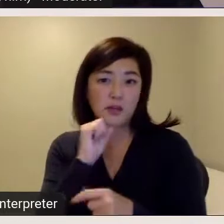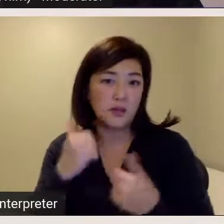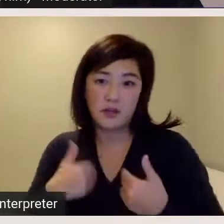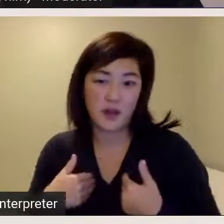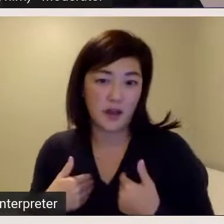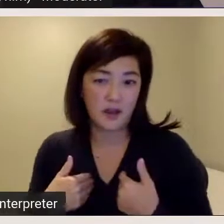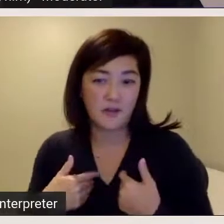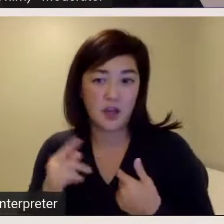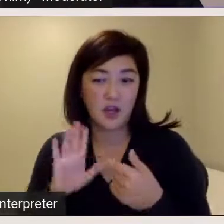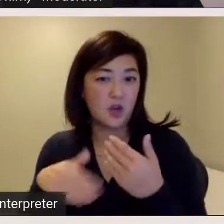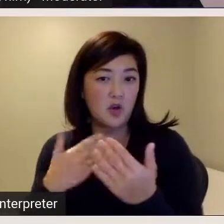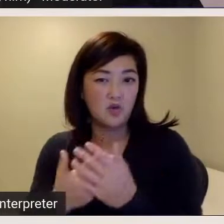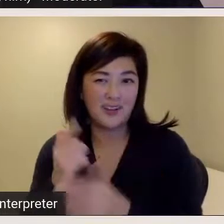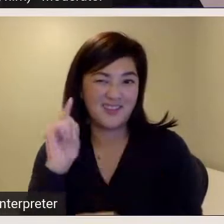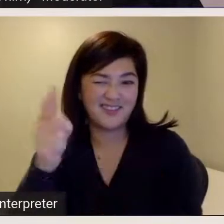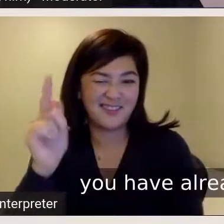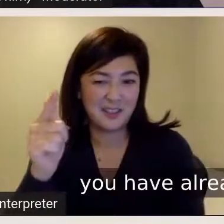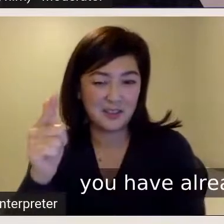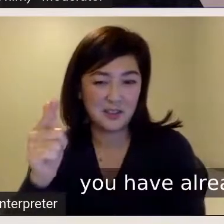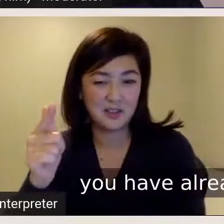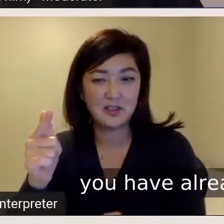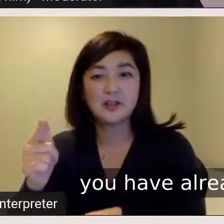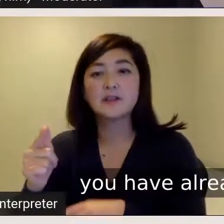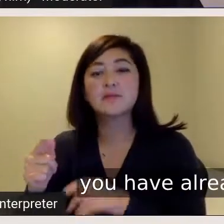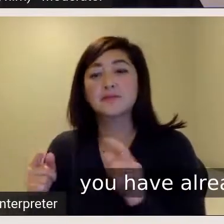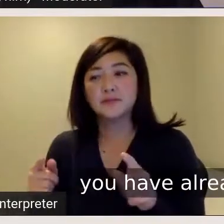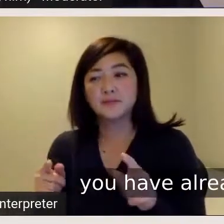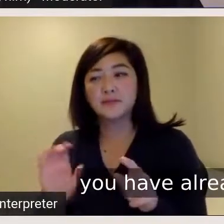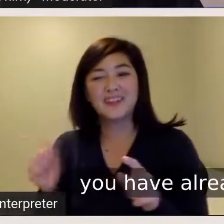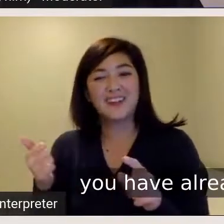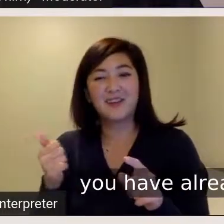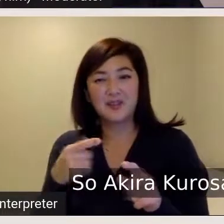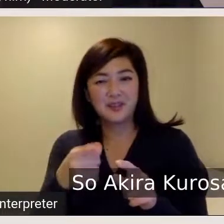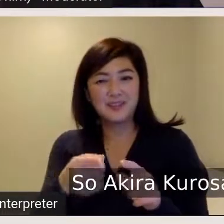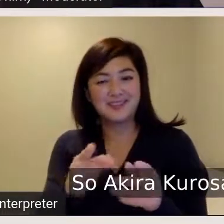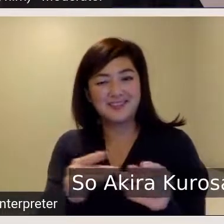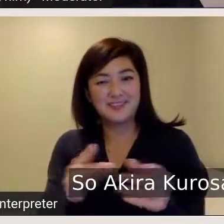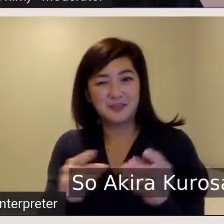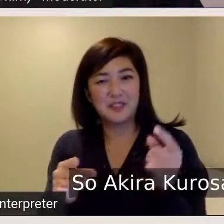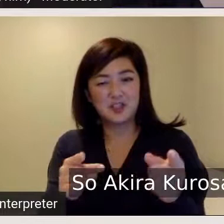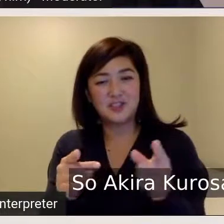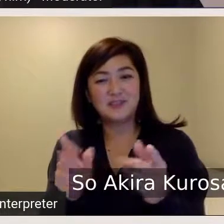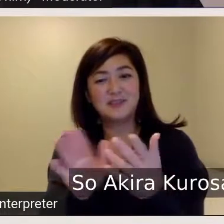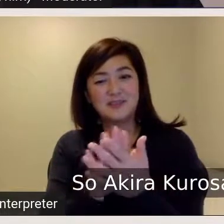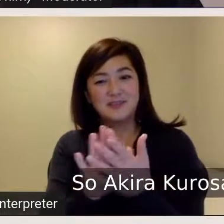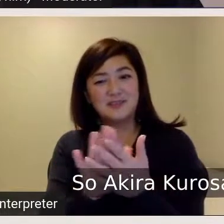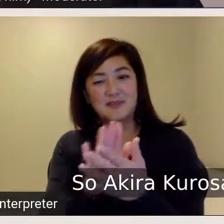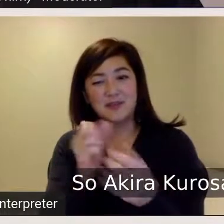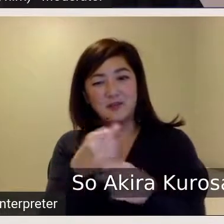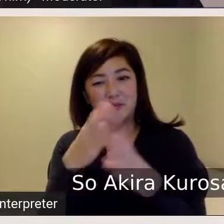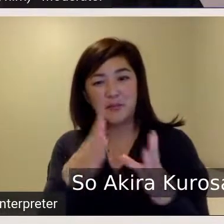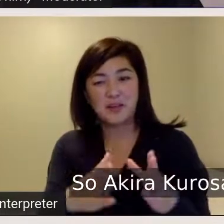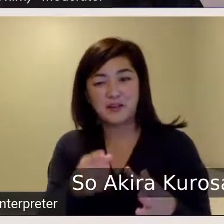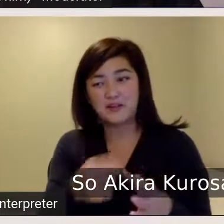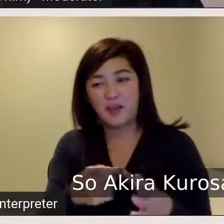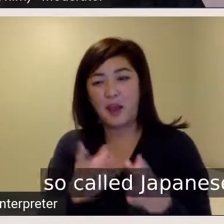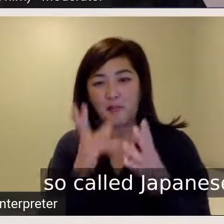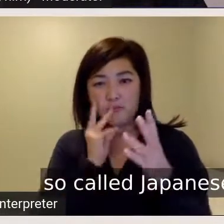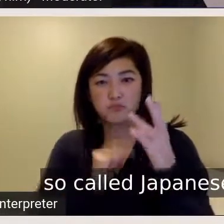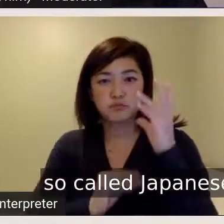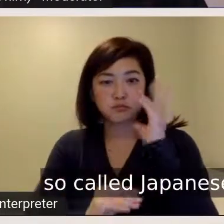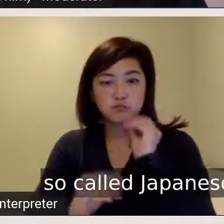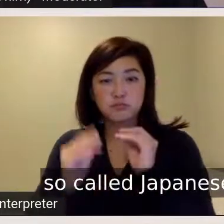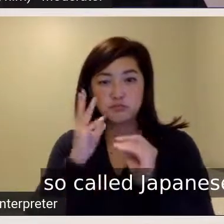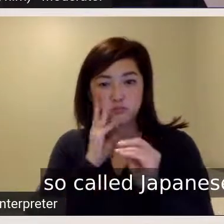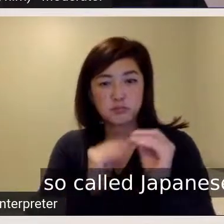many filmmakers whom you have already mentioned, Rob, Ozu, Kurosawa, Mizoguchi, and